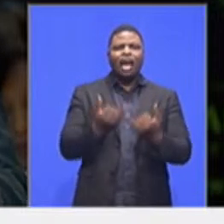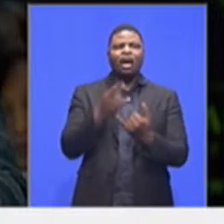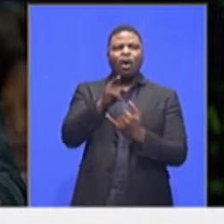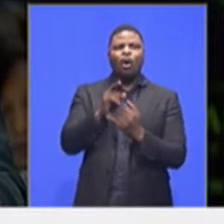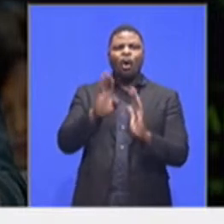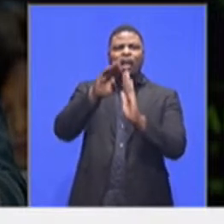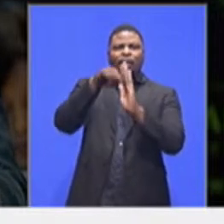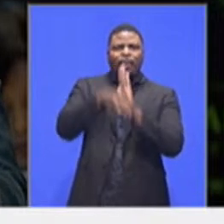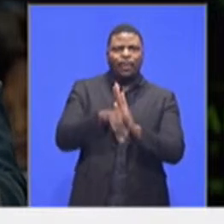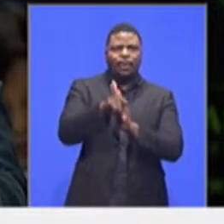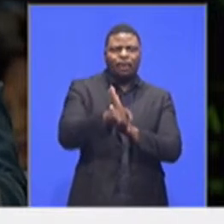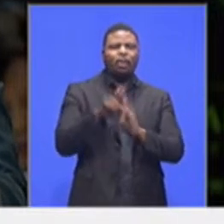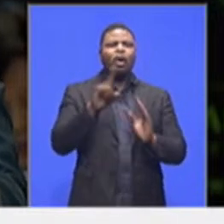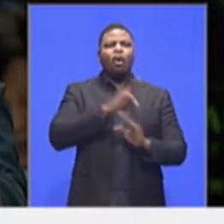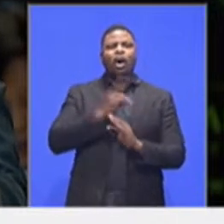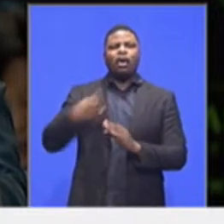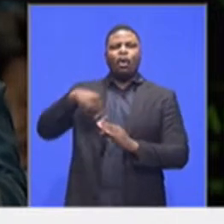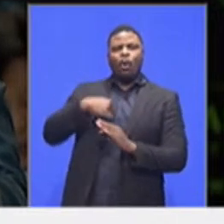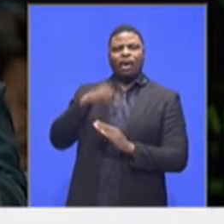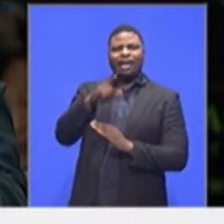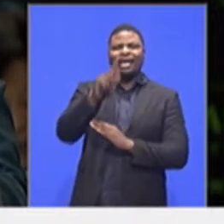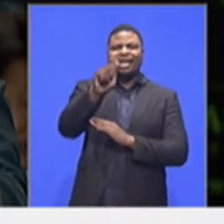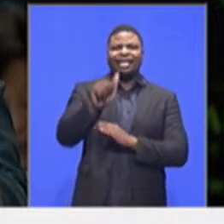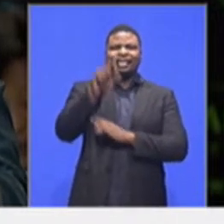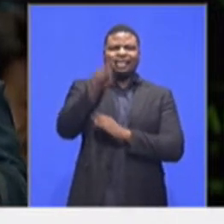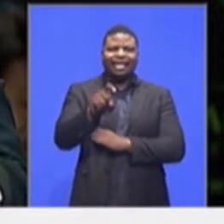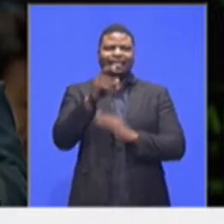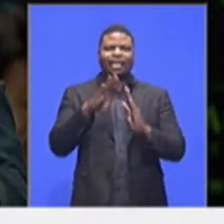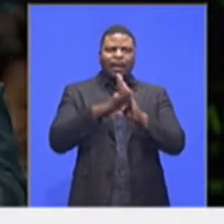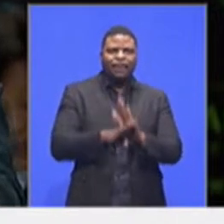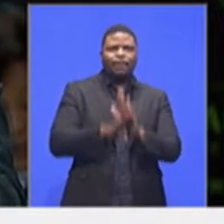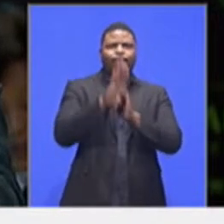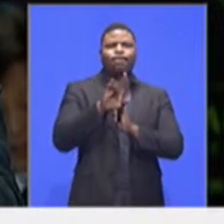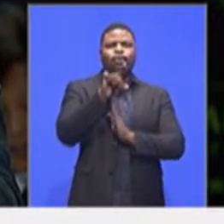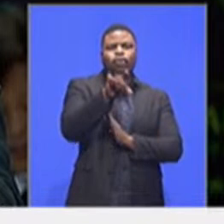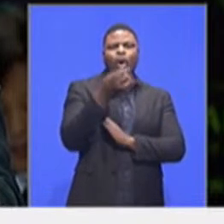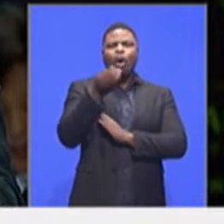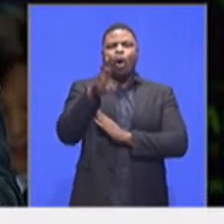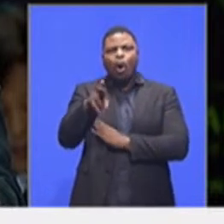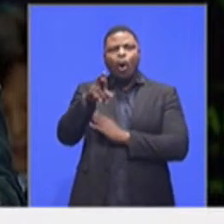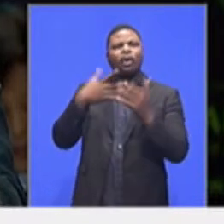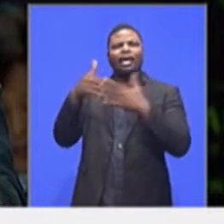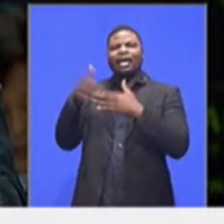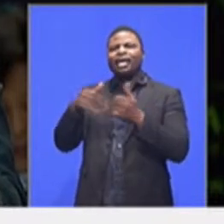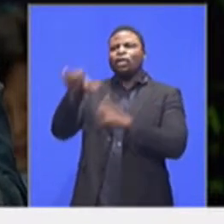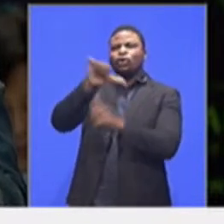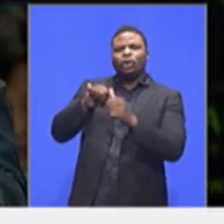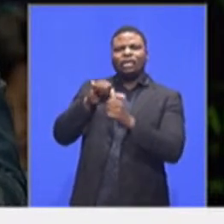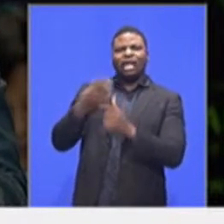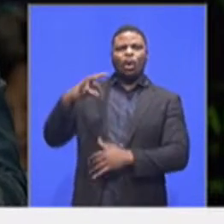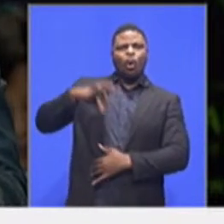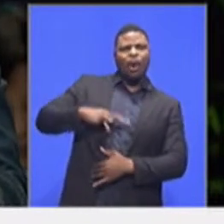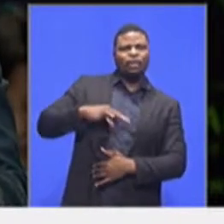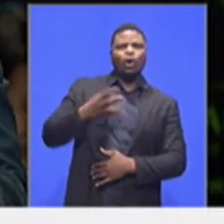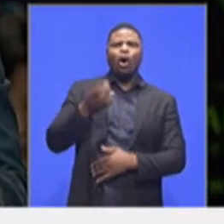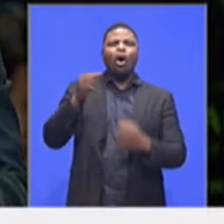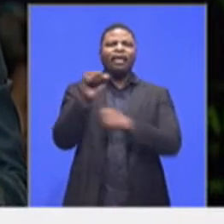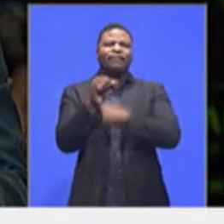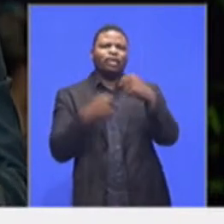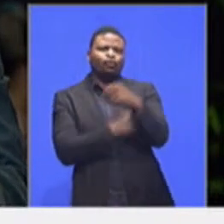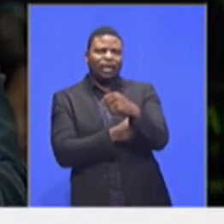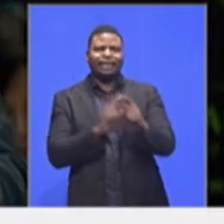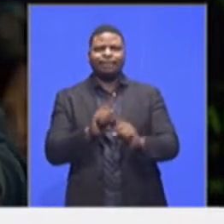without resorting to tax increases or further cuts in social wage and infrastructure.